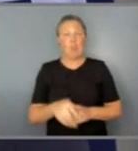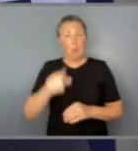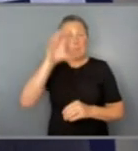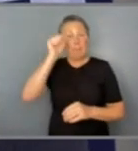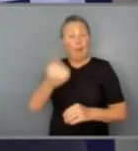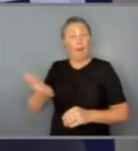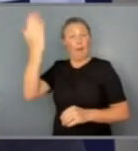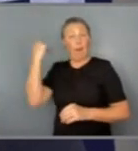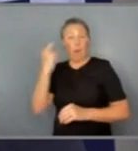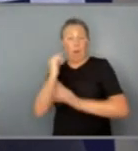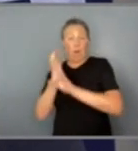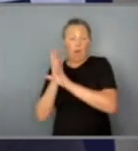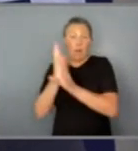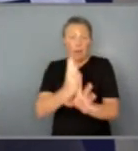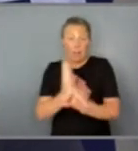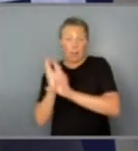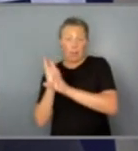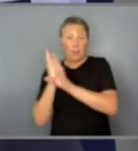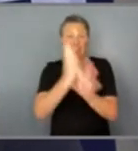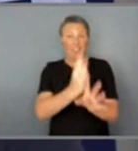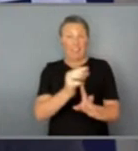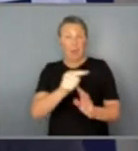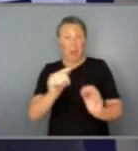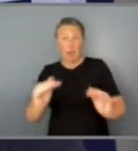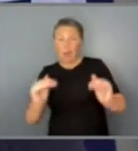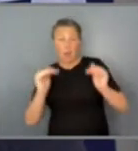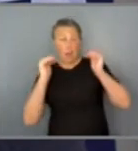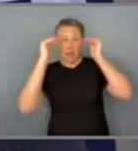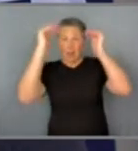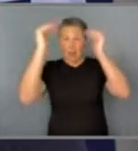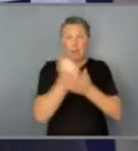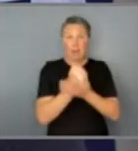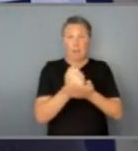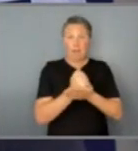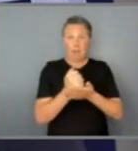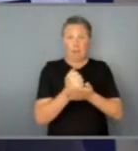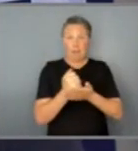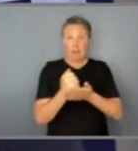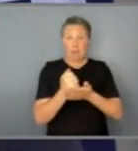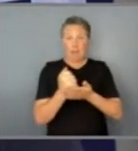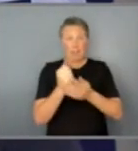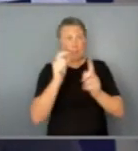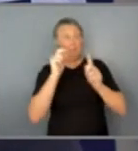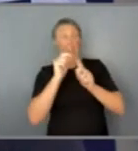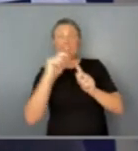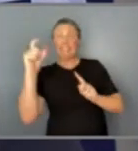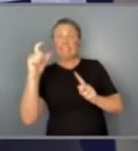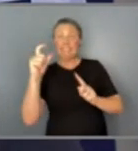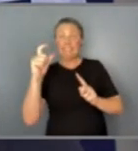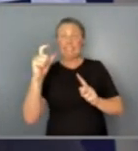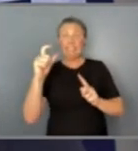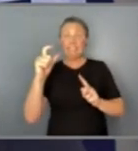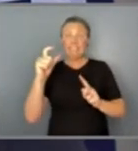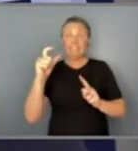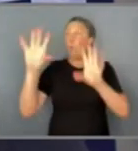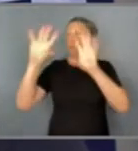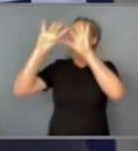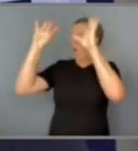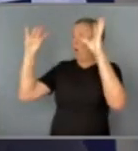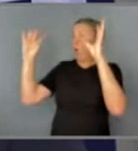levels, they were the highest rates per capita of vaccination of anywhere in the